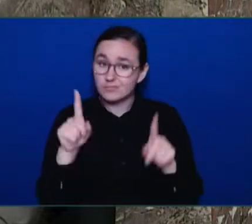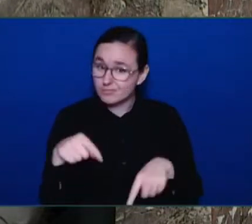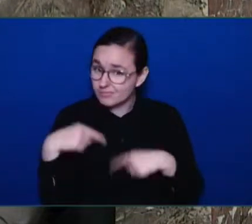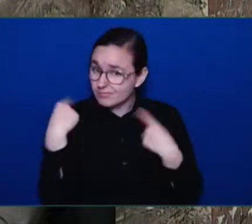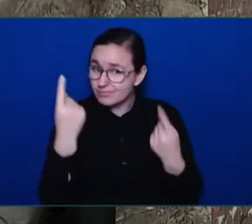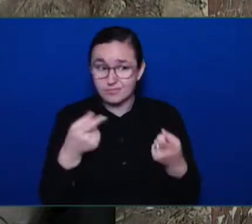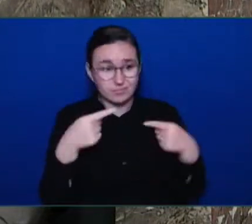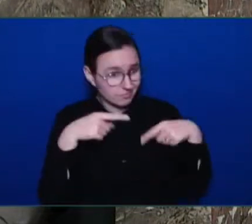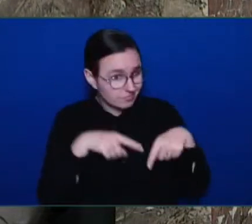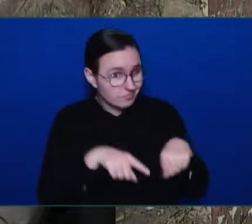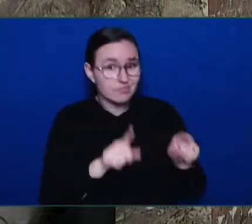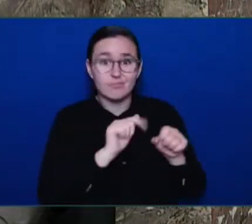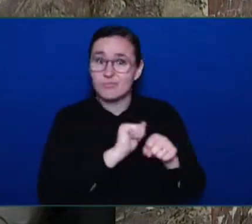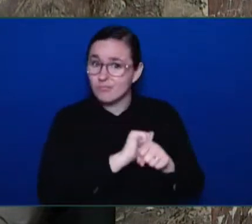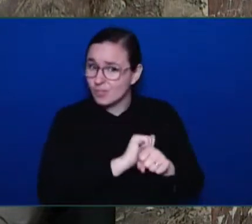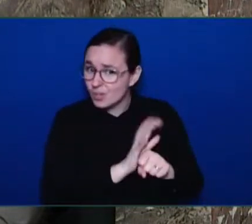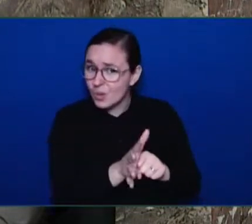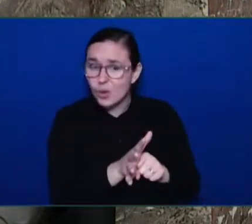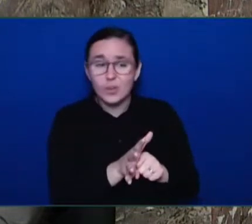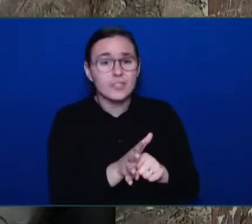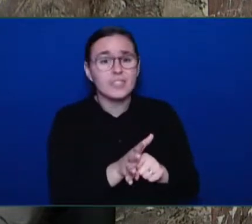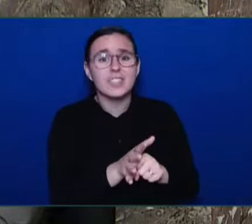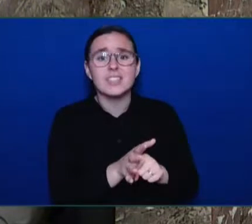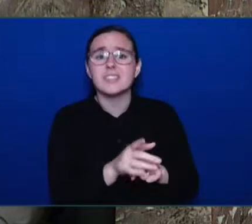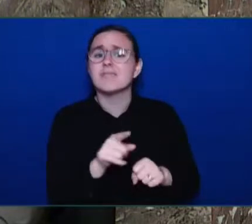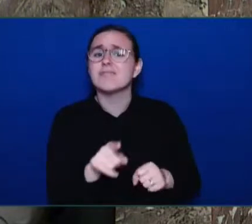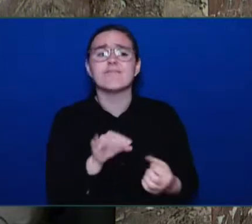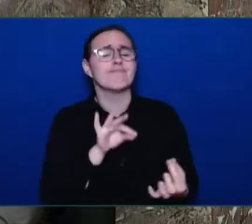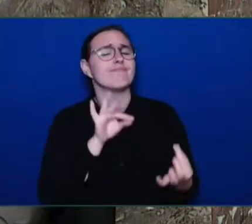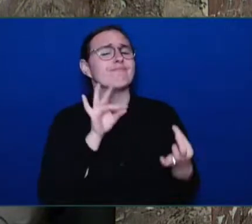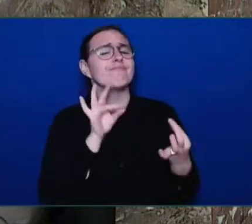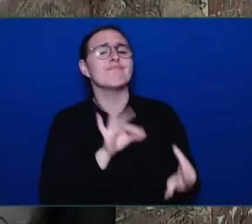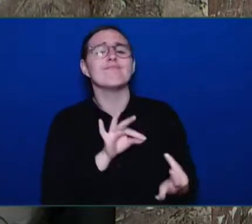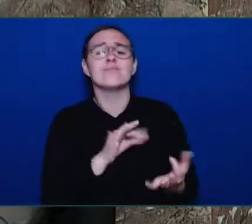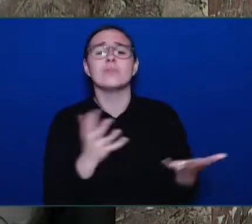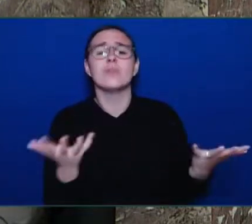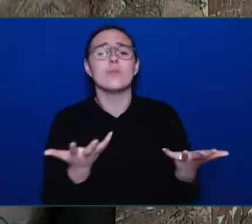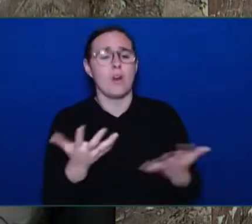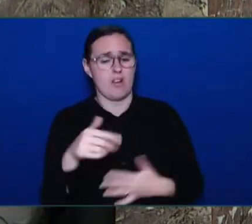Health Officer, and here on Vancouver Island by our